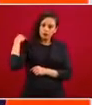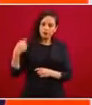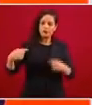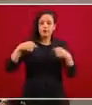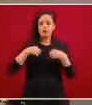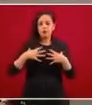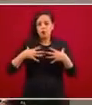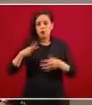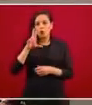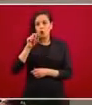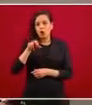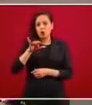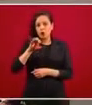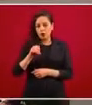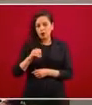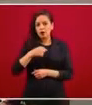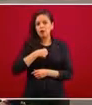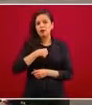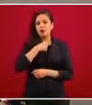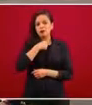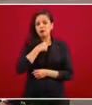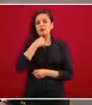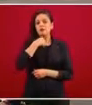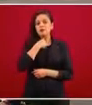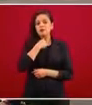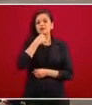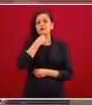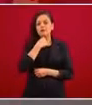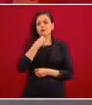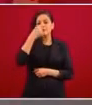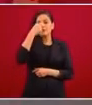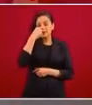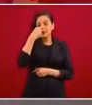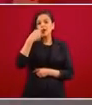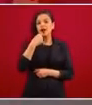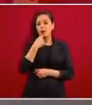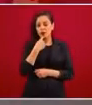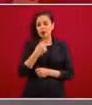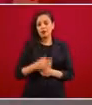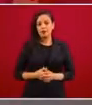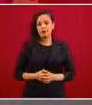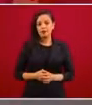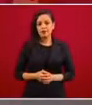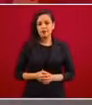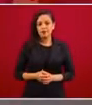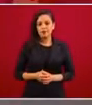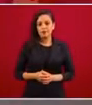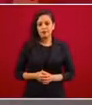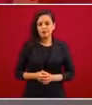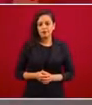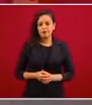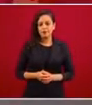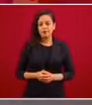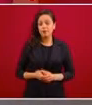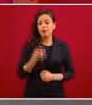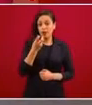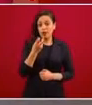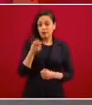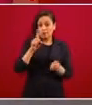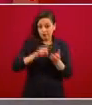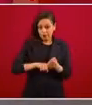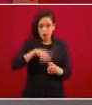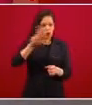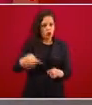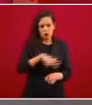in an inverse manner, from the lungs to the bronchi, to the throat, and then to the nose, and